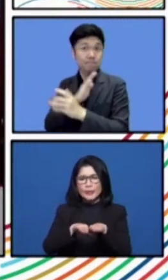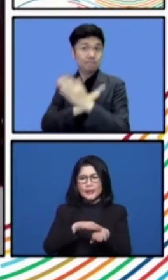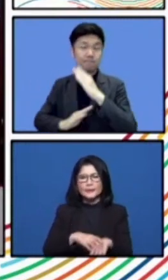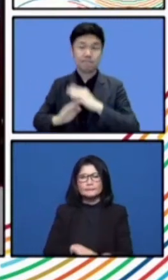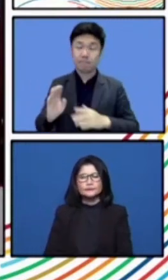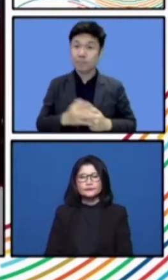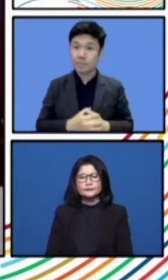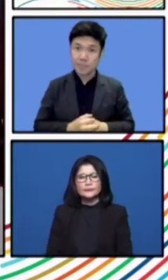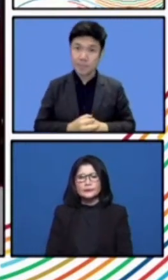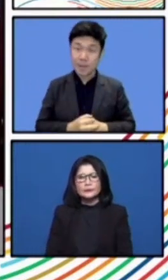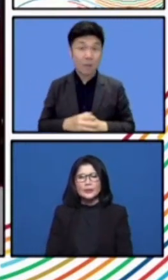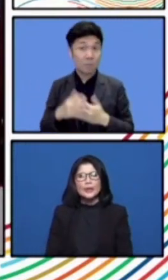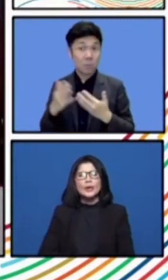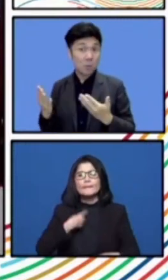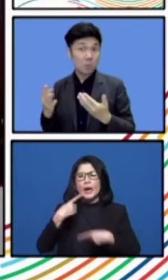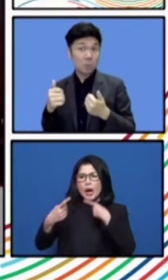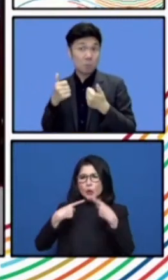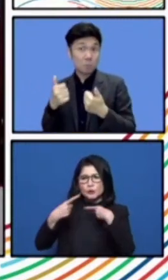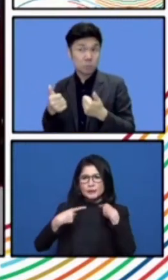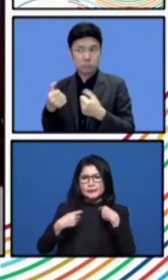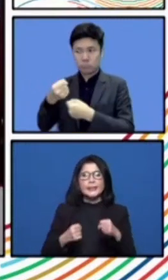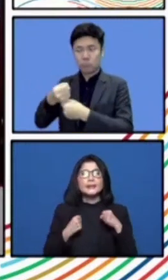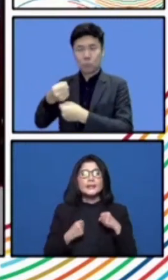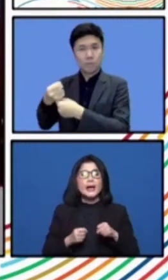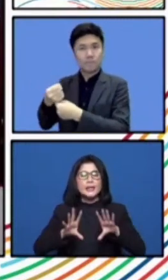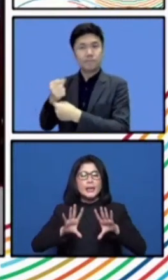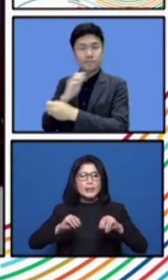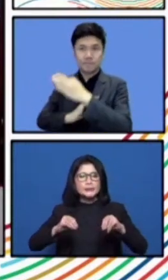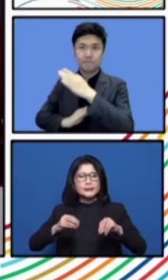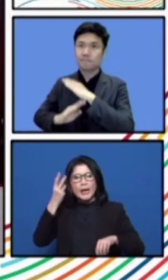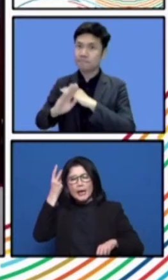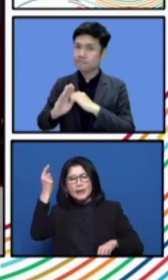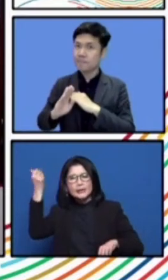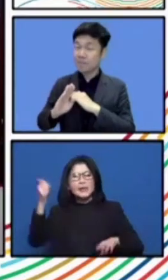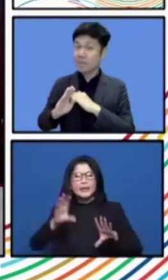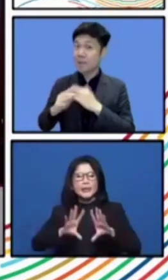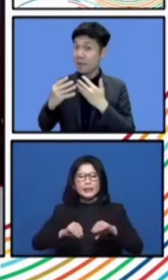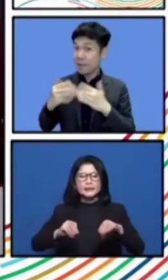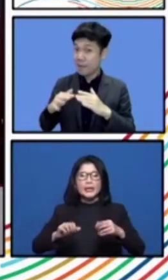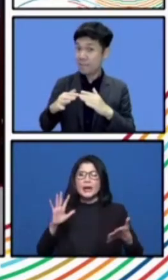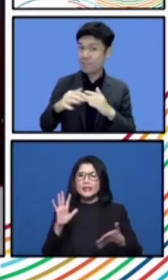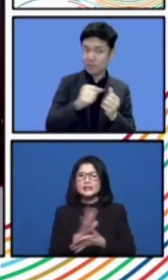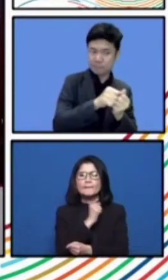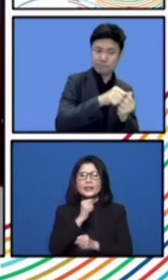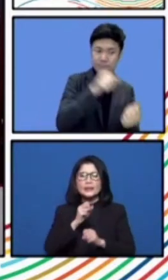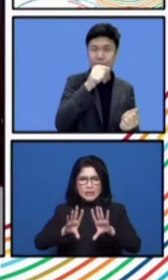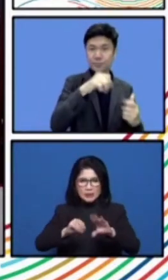promote high quality employment of students with disabilities